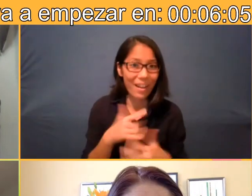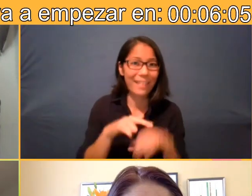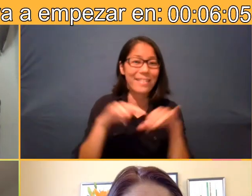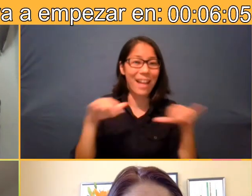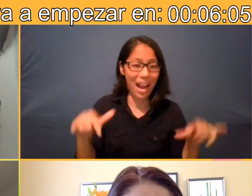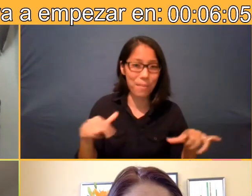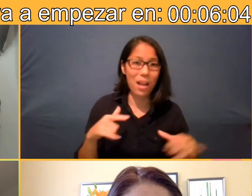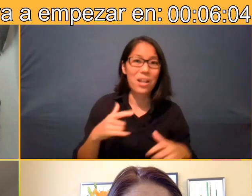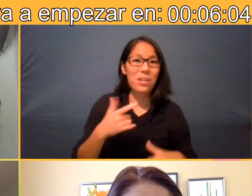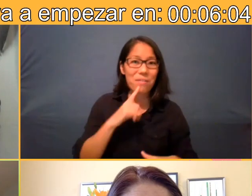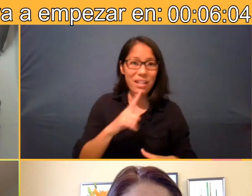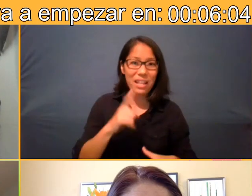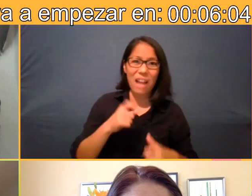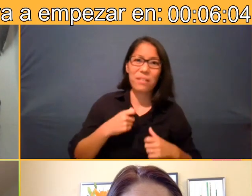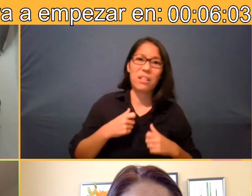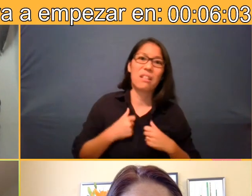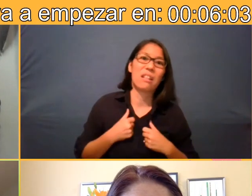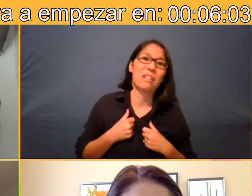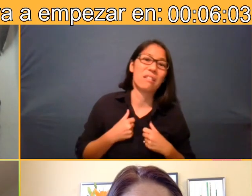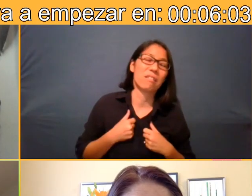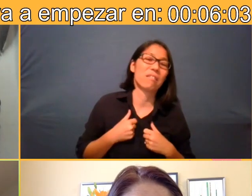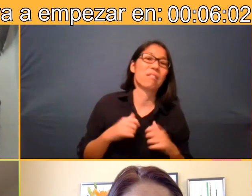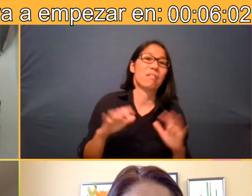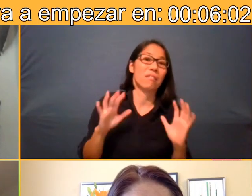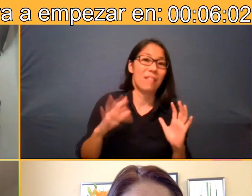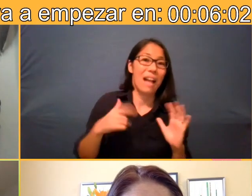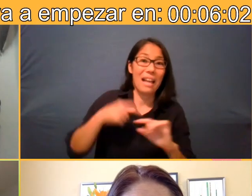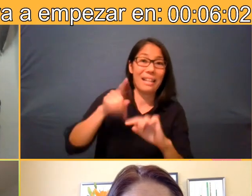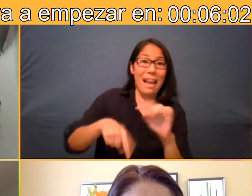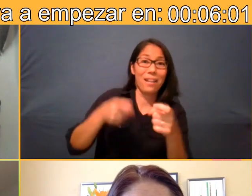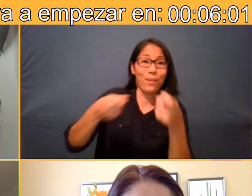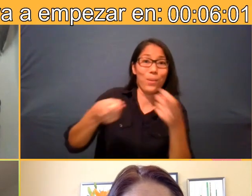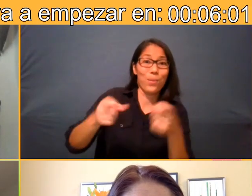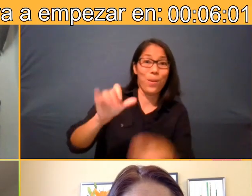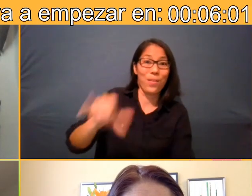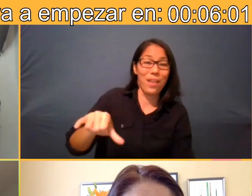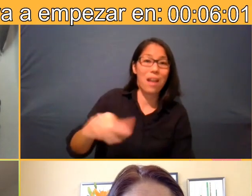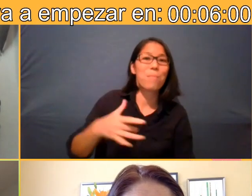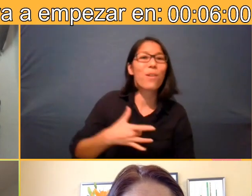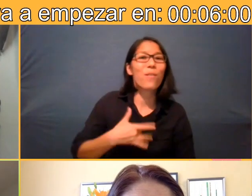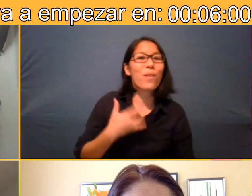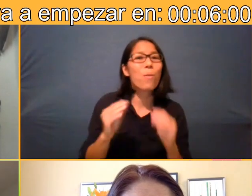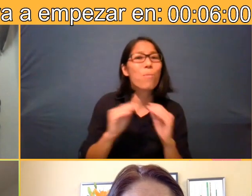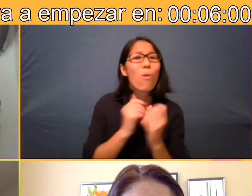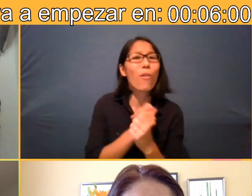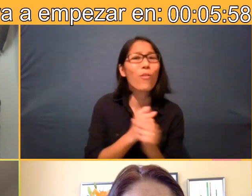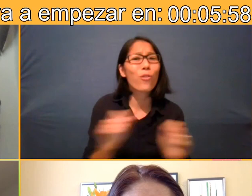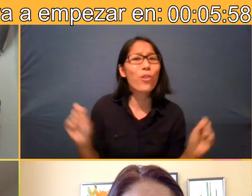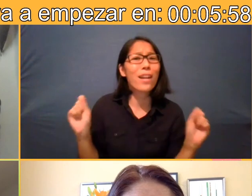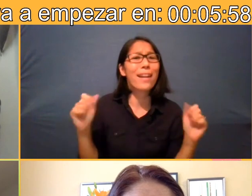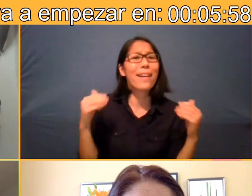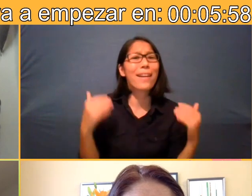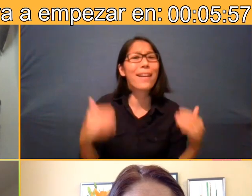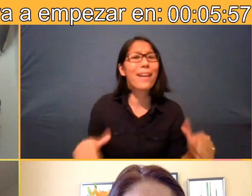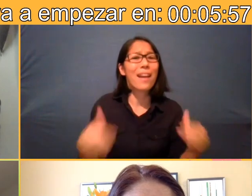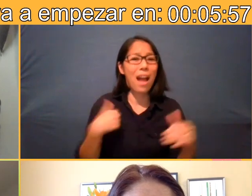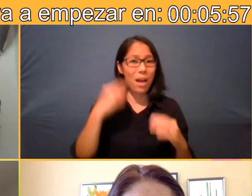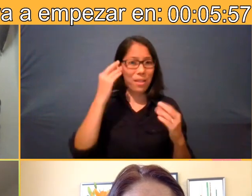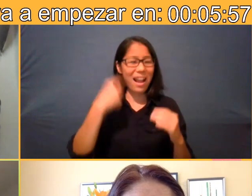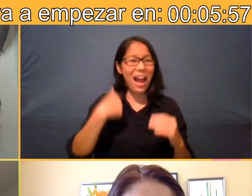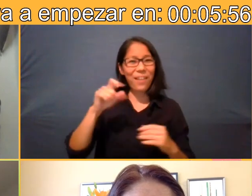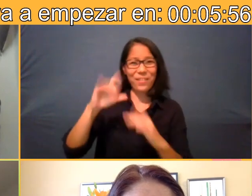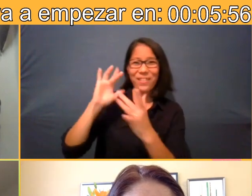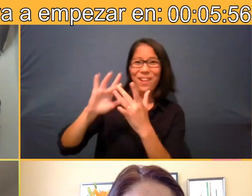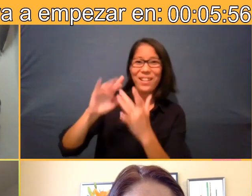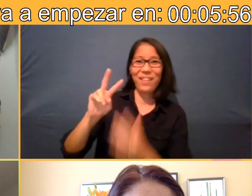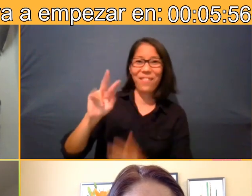give yourself up to what you can't control. And I have found it so freeing. And so I was actually thinking, I was like, oh, I got to call Vicky because we got to